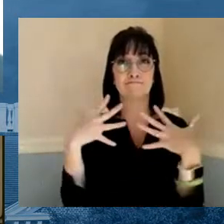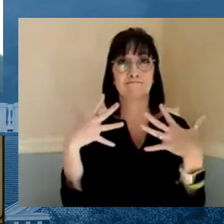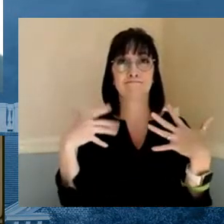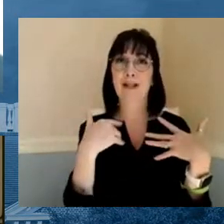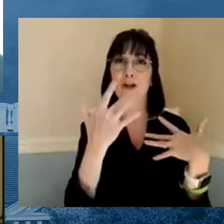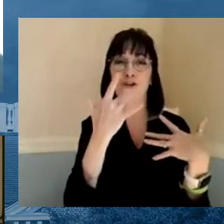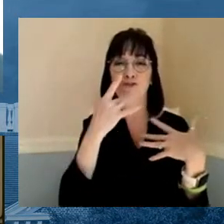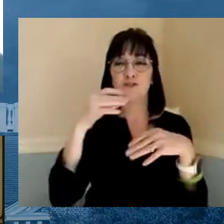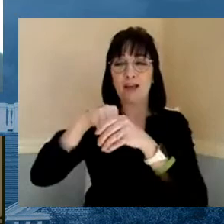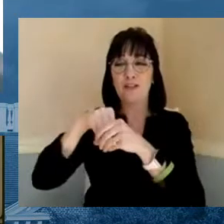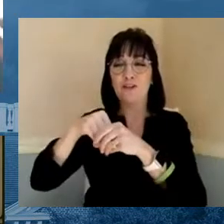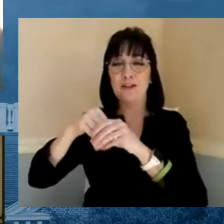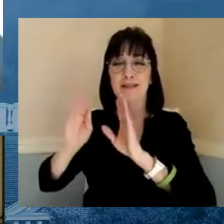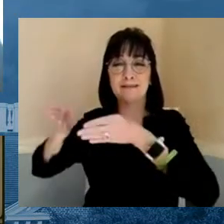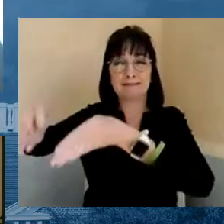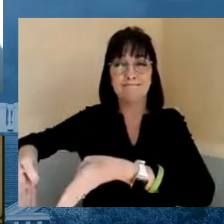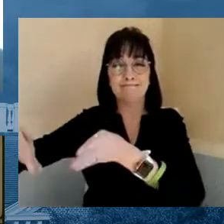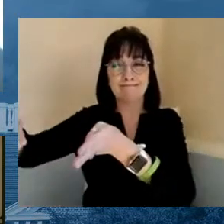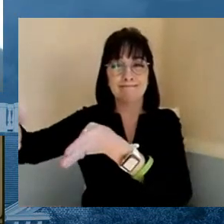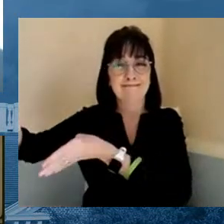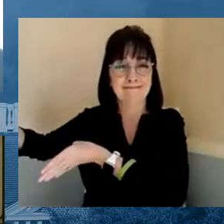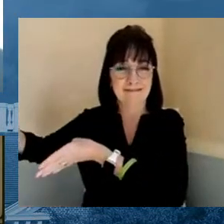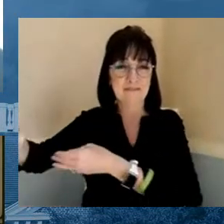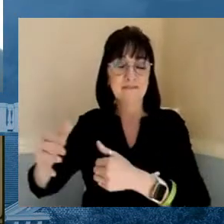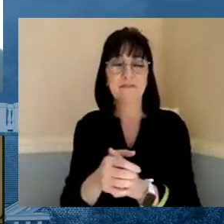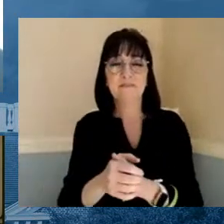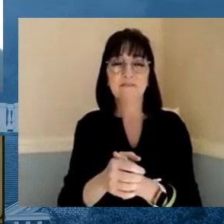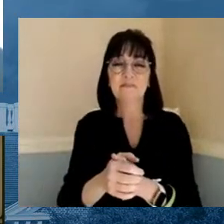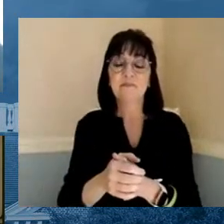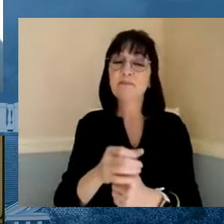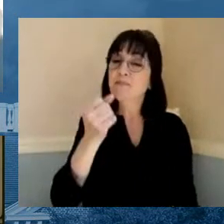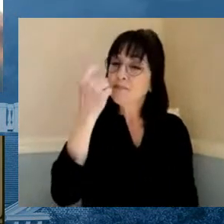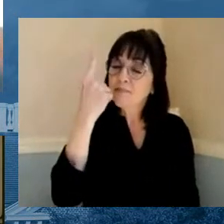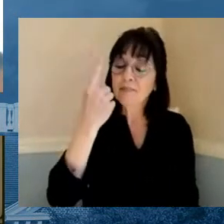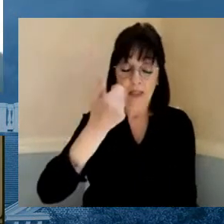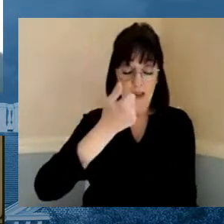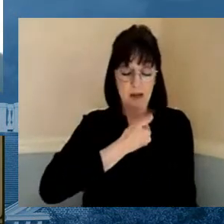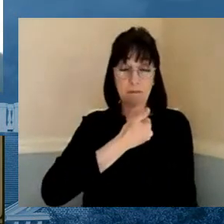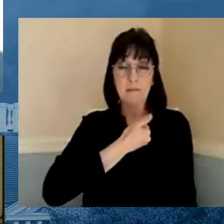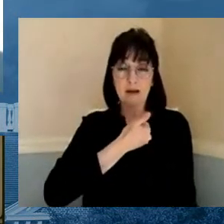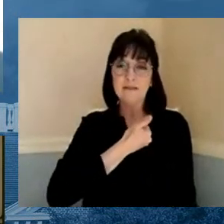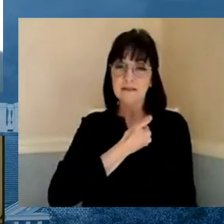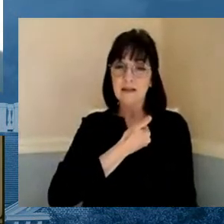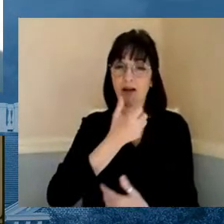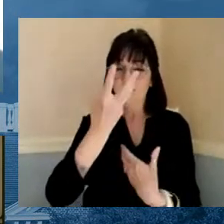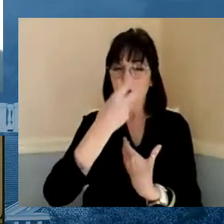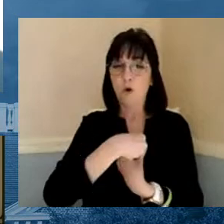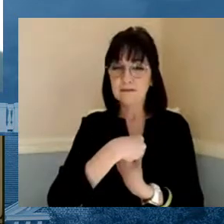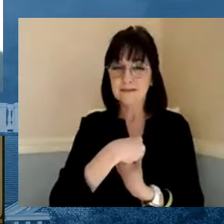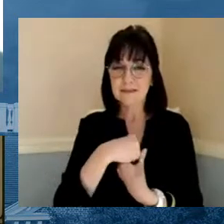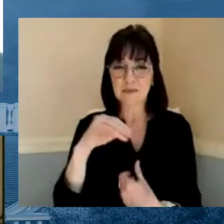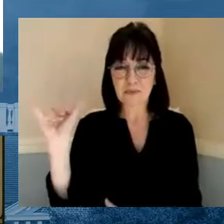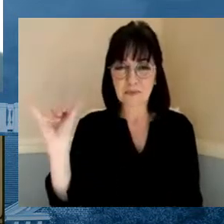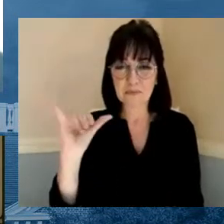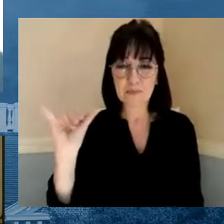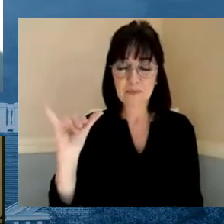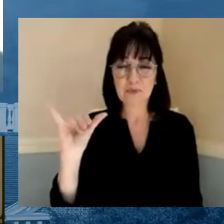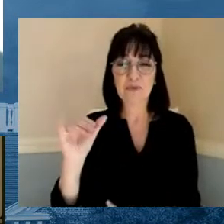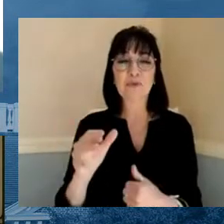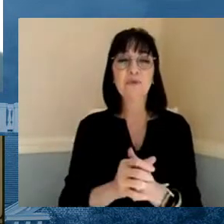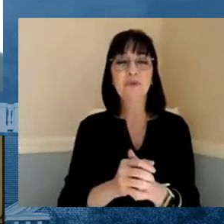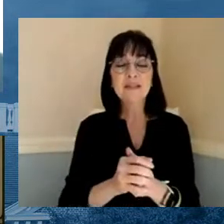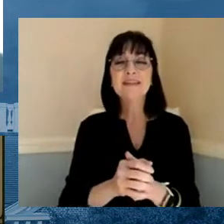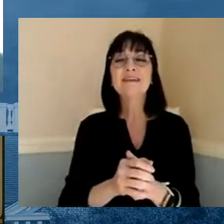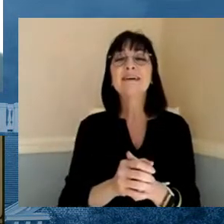am neurotypical, or undiagnosed autistic if you're speaking with my wife. I say